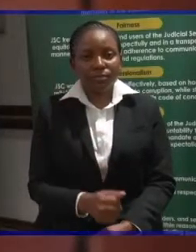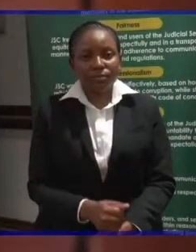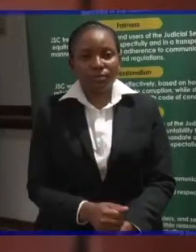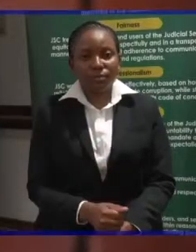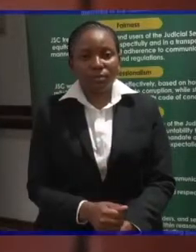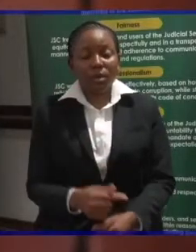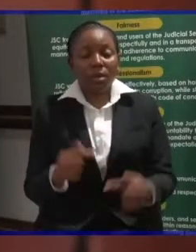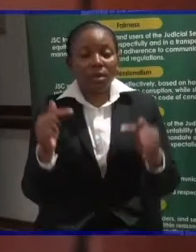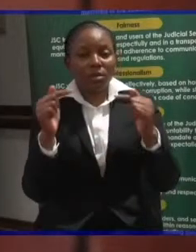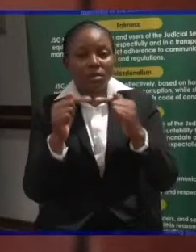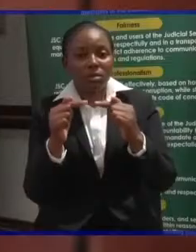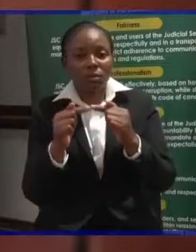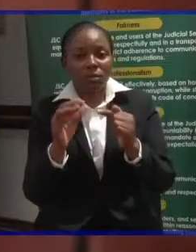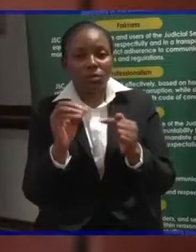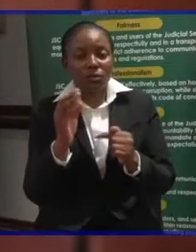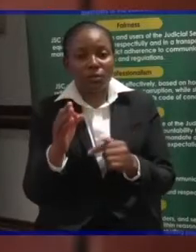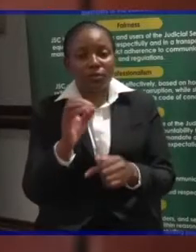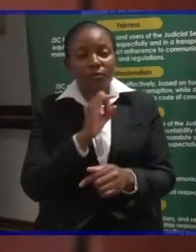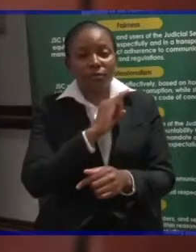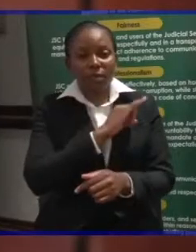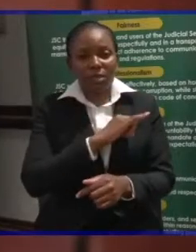a dispute of interest